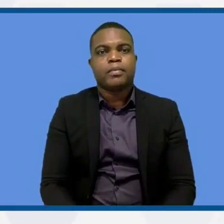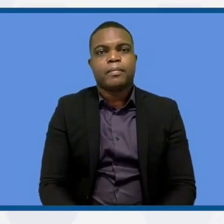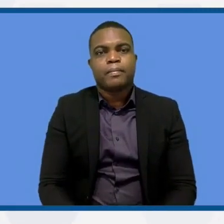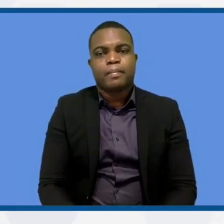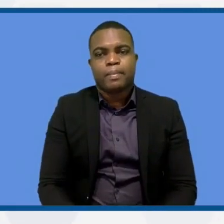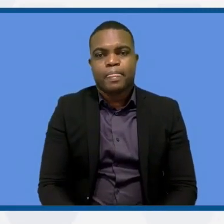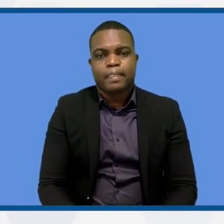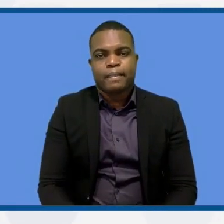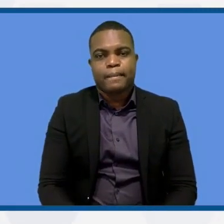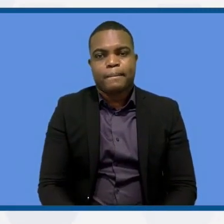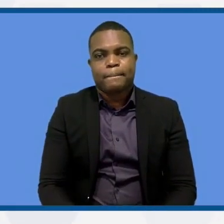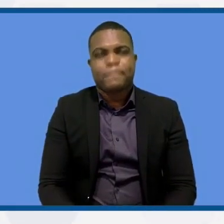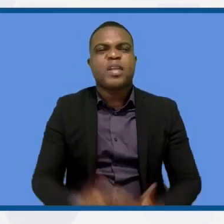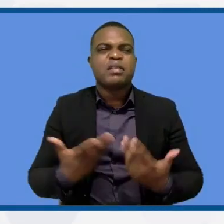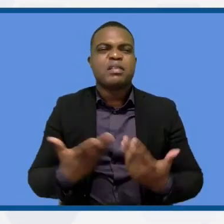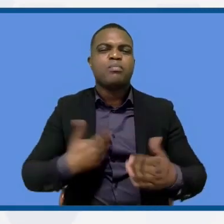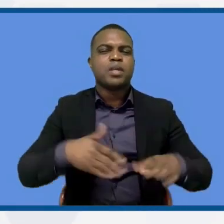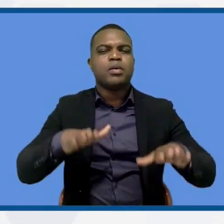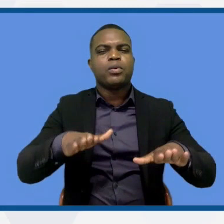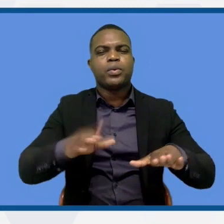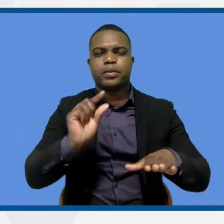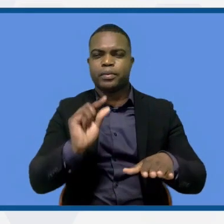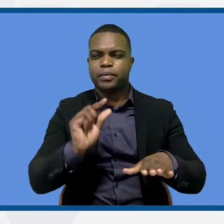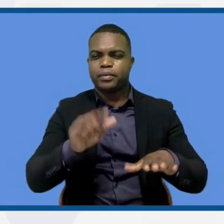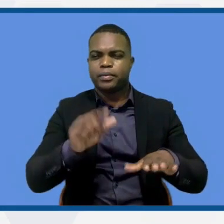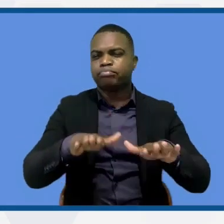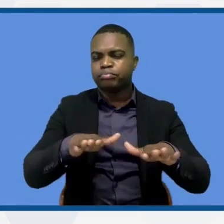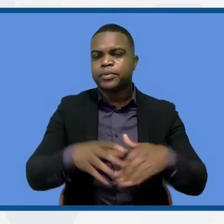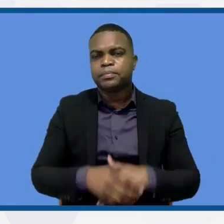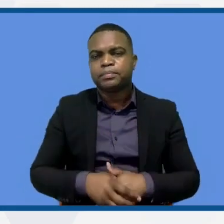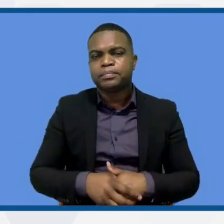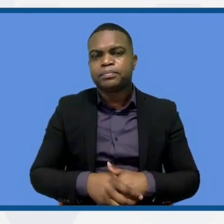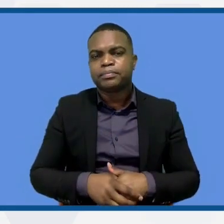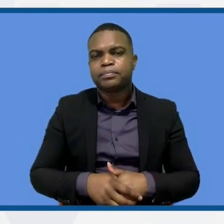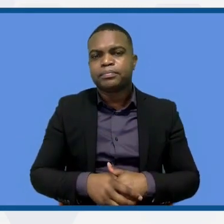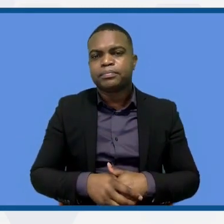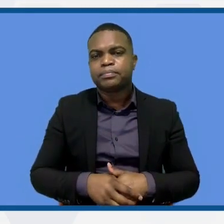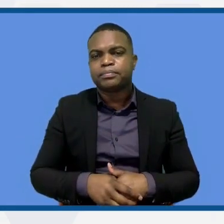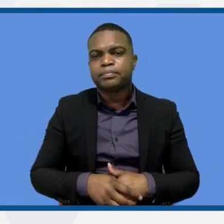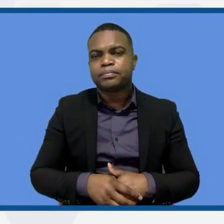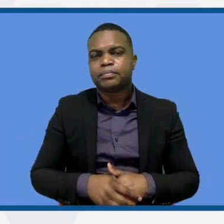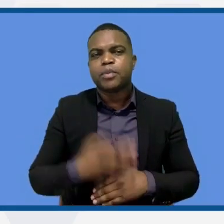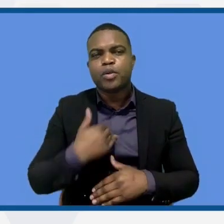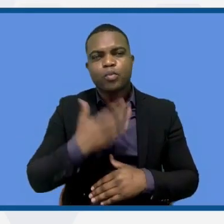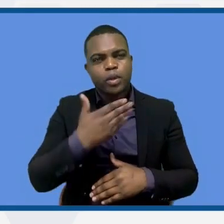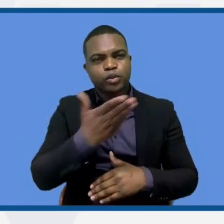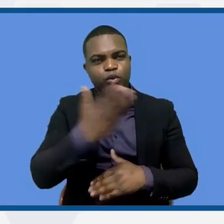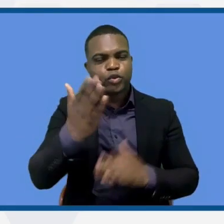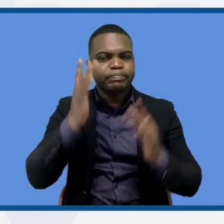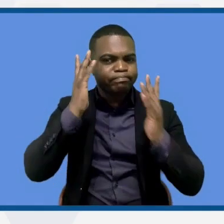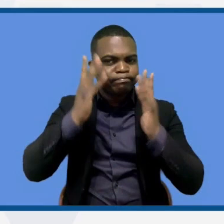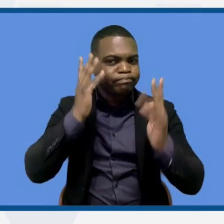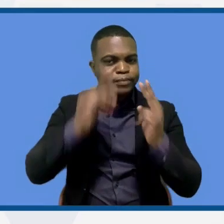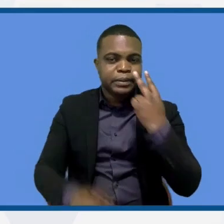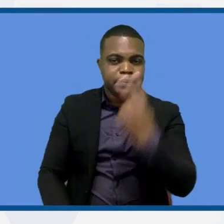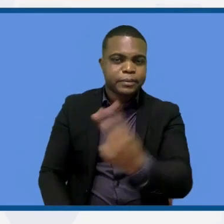to reflect. I encourage you to build a future that leaves no one behind. That's